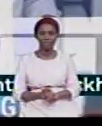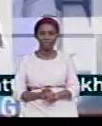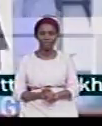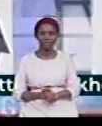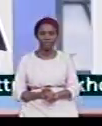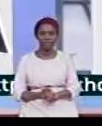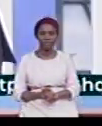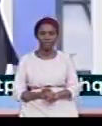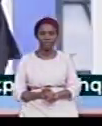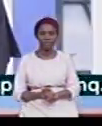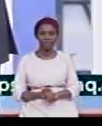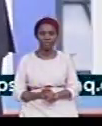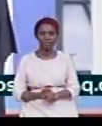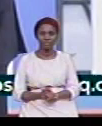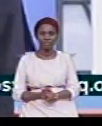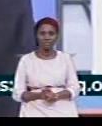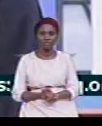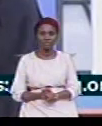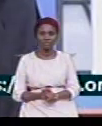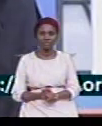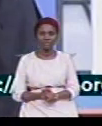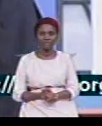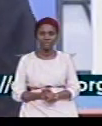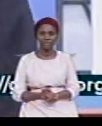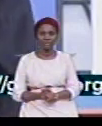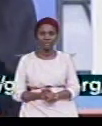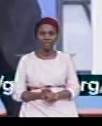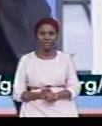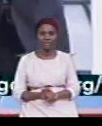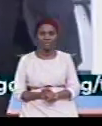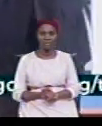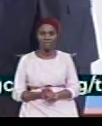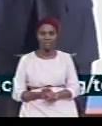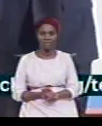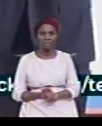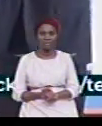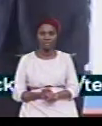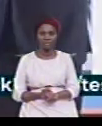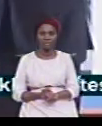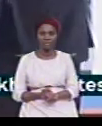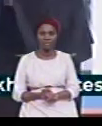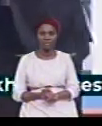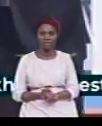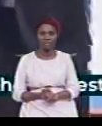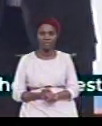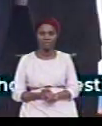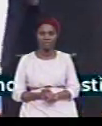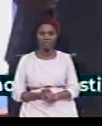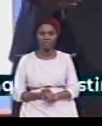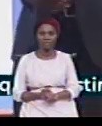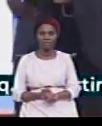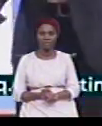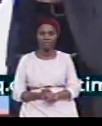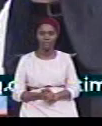babe sani ashe ye ni abai, ama wanya nifahu diekura. Hallelujah! Orchestra.